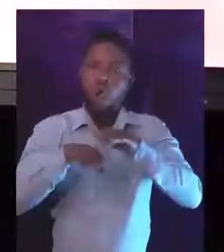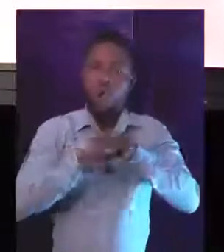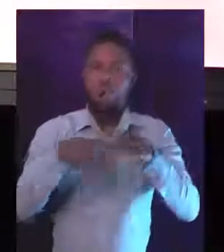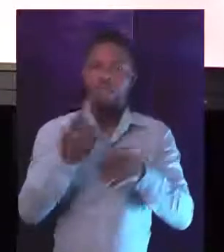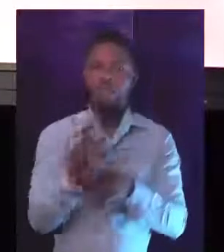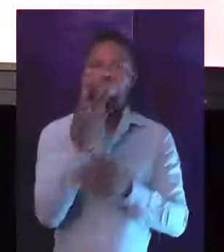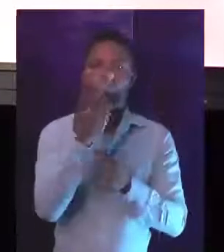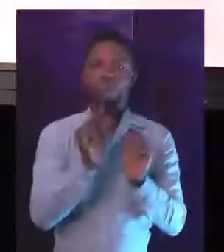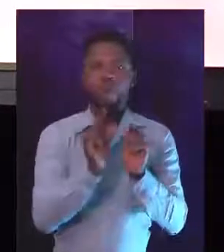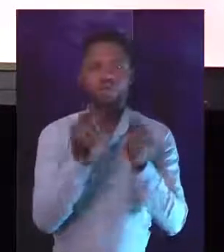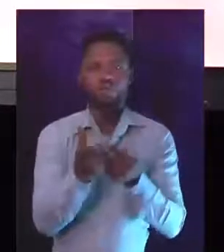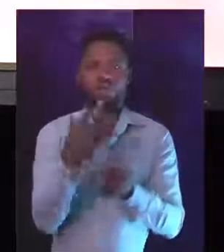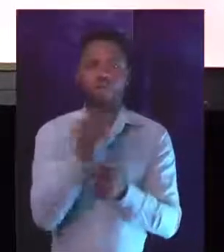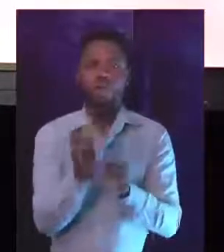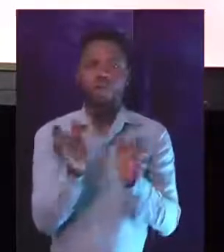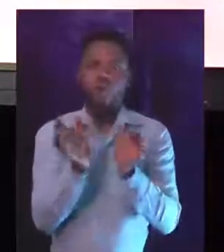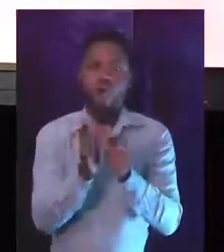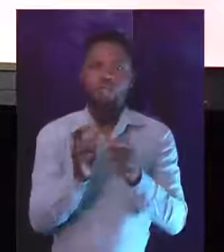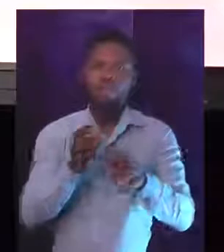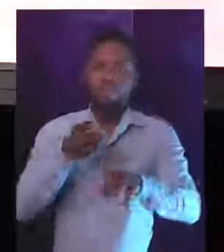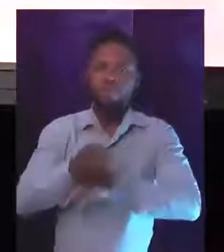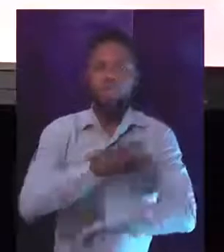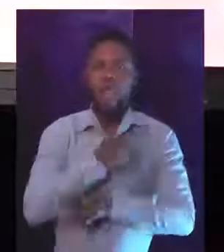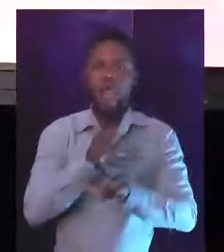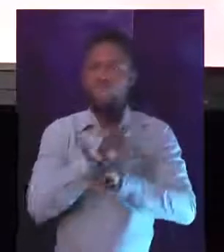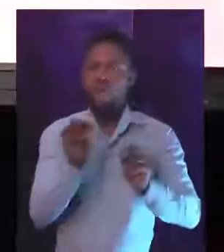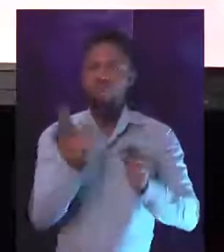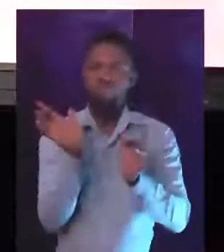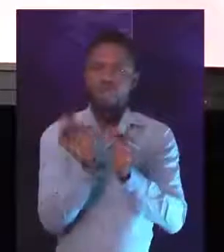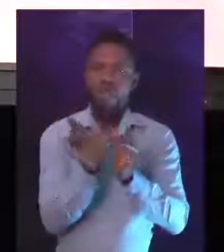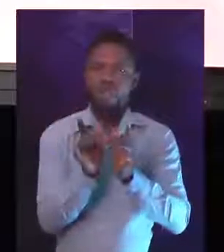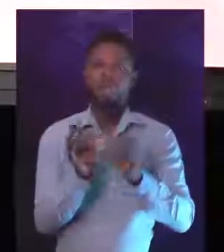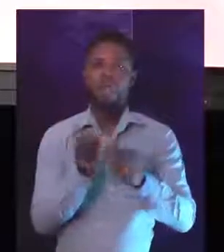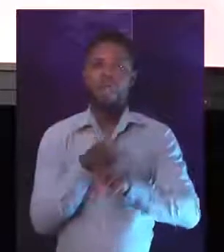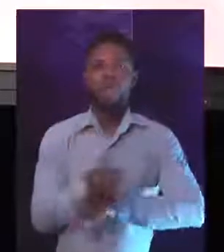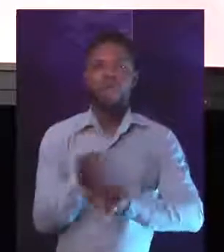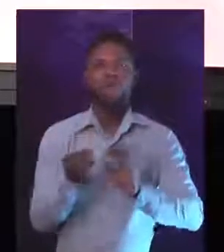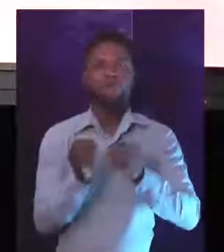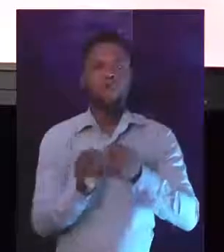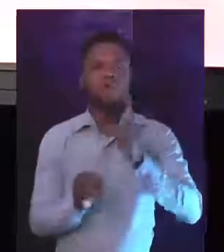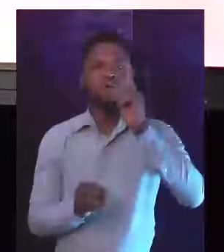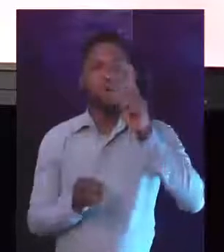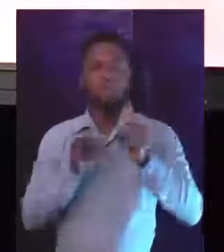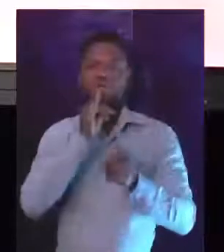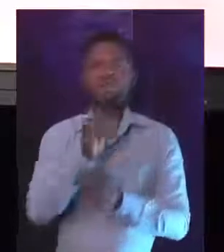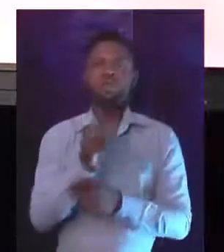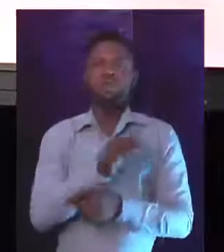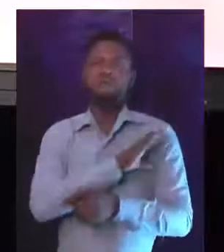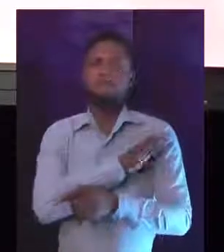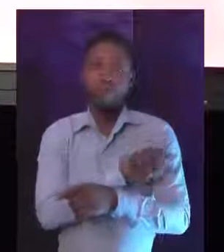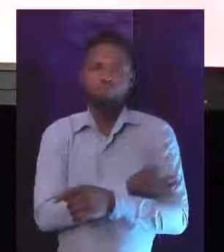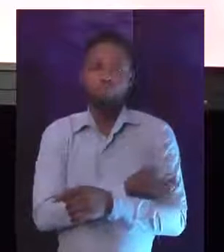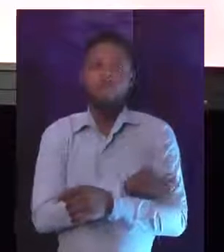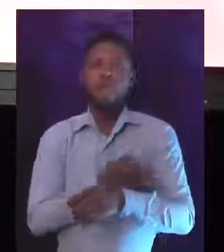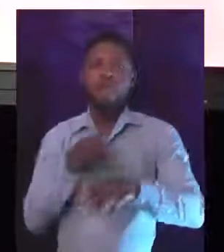Dish out now falls under the two categories of contact force and non-contact force. The number one here